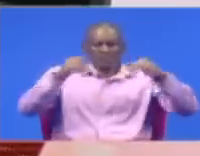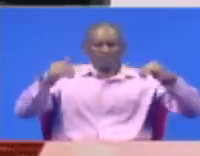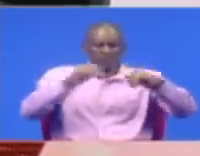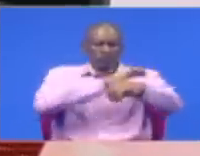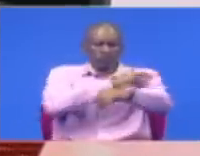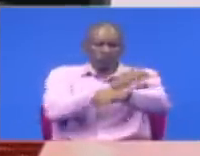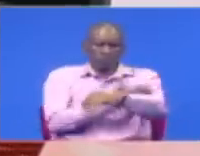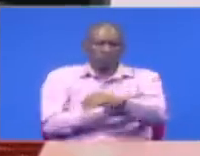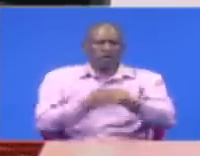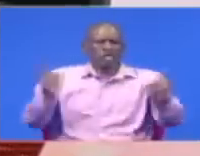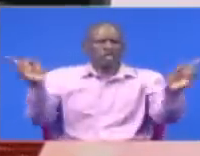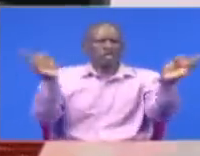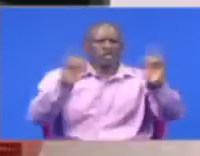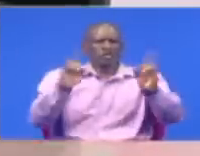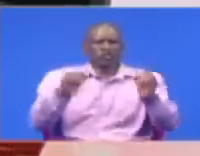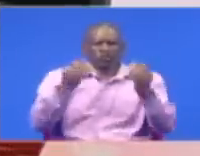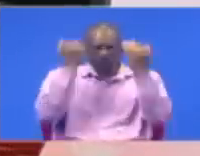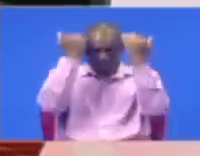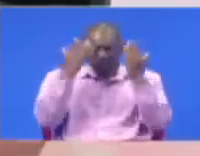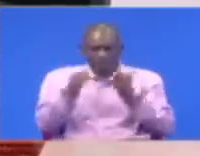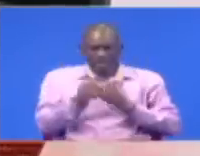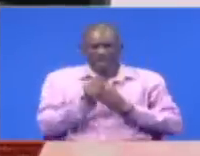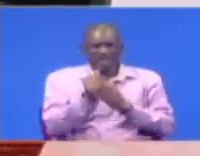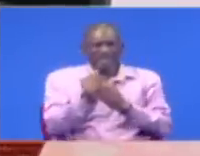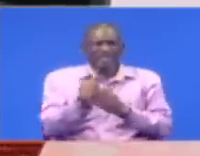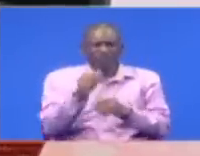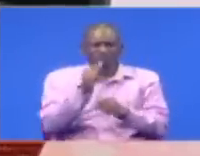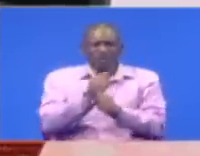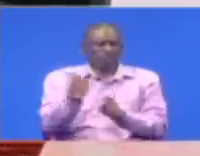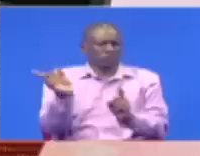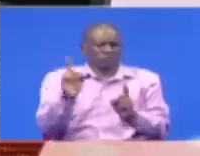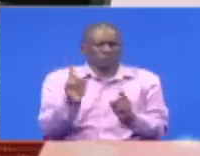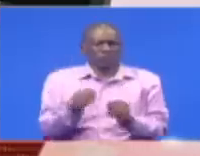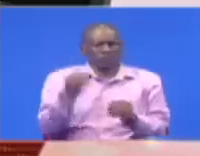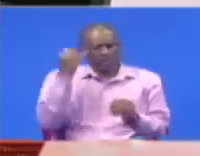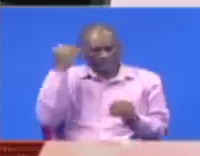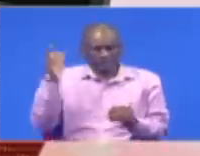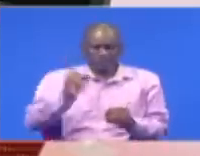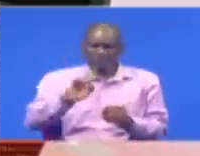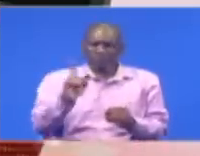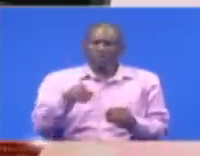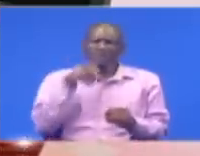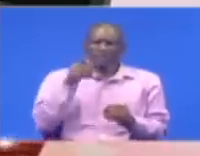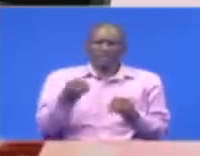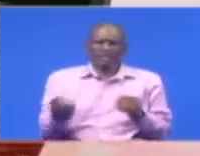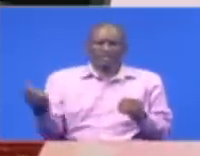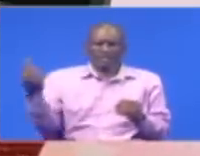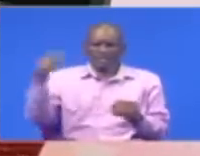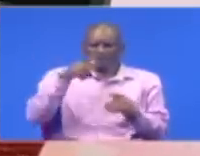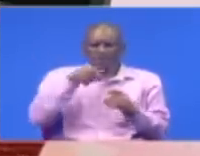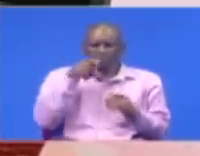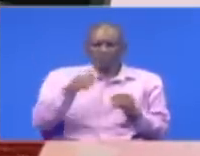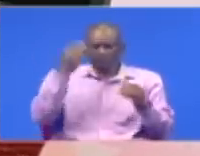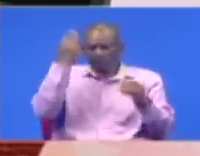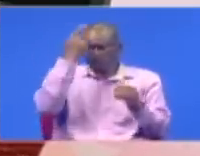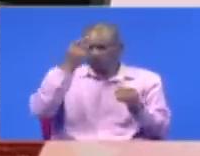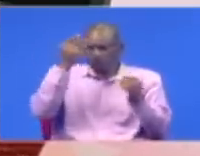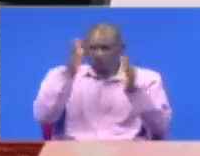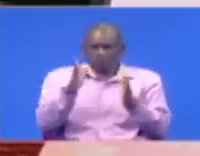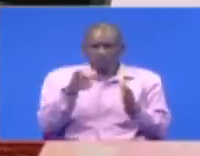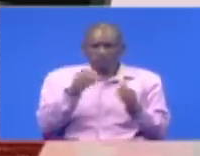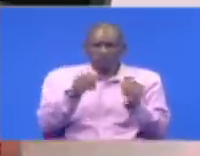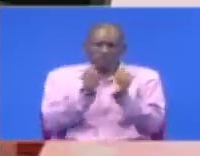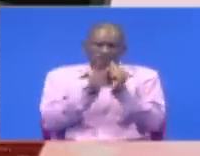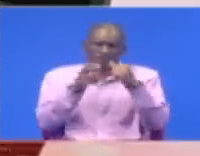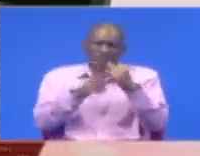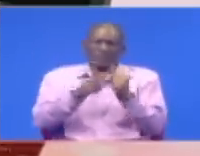powers is not a lawyer-driven exercise or initiative. It came from these philosophers of the